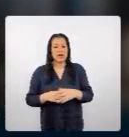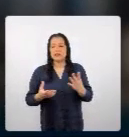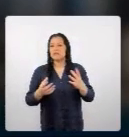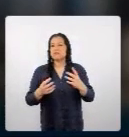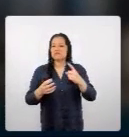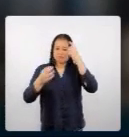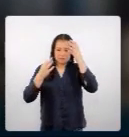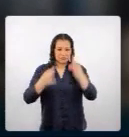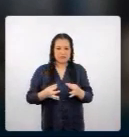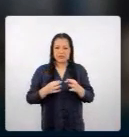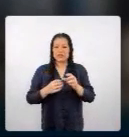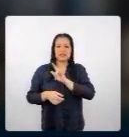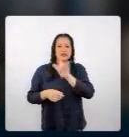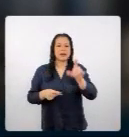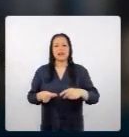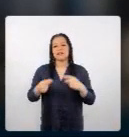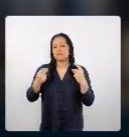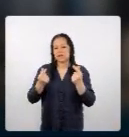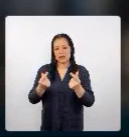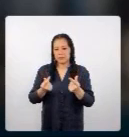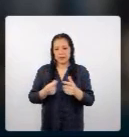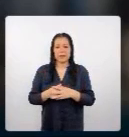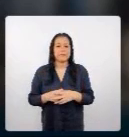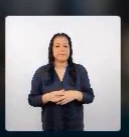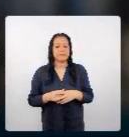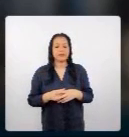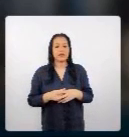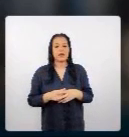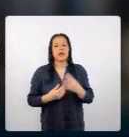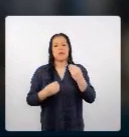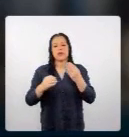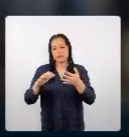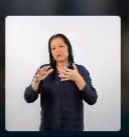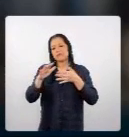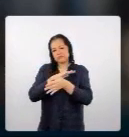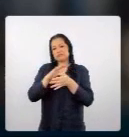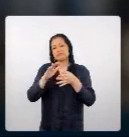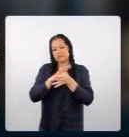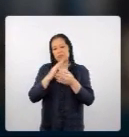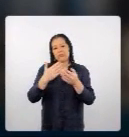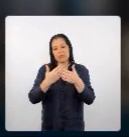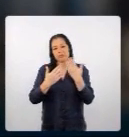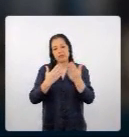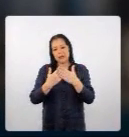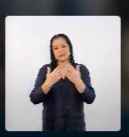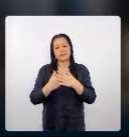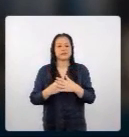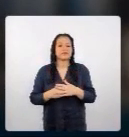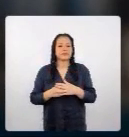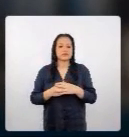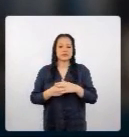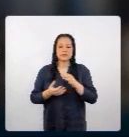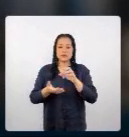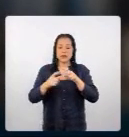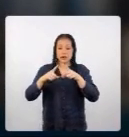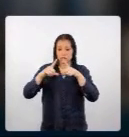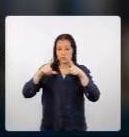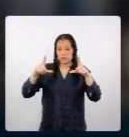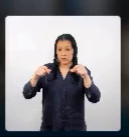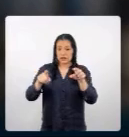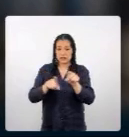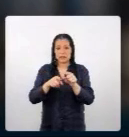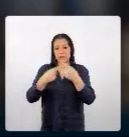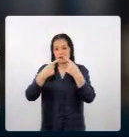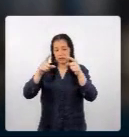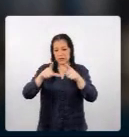planning because of the availability of flights as well as the